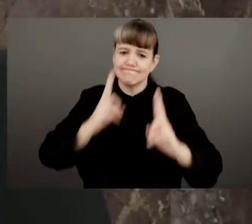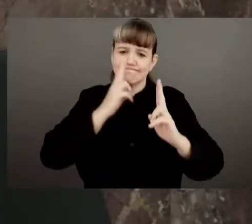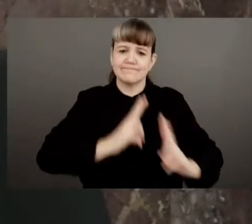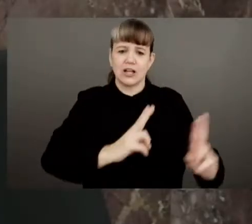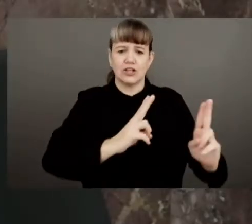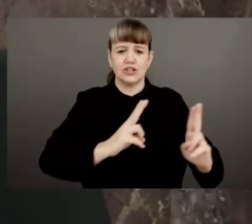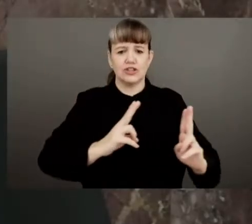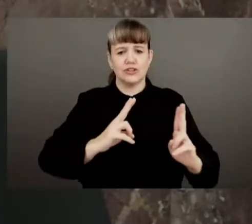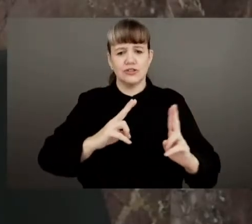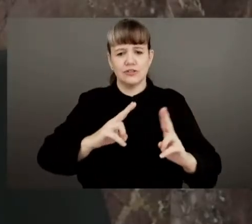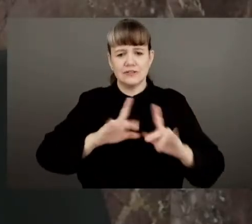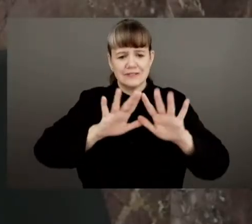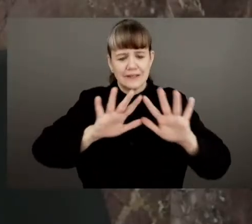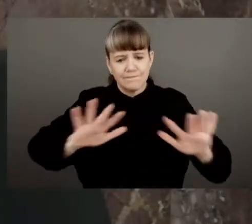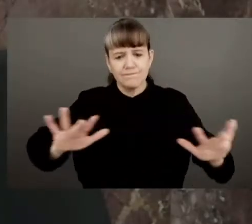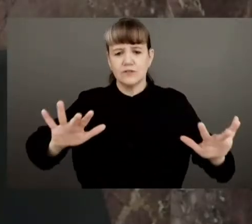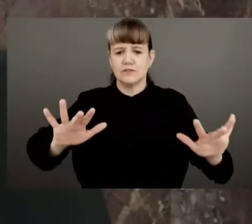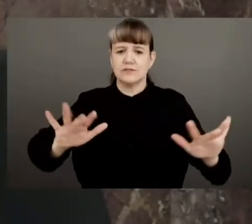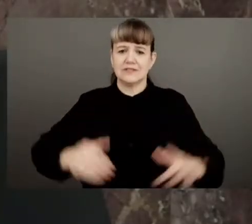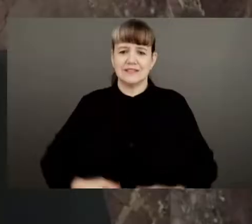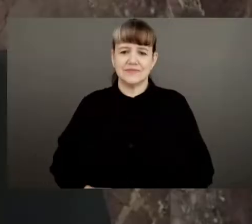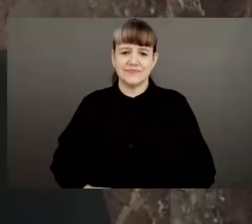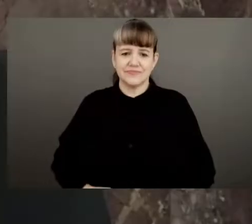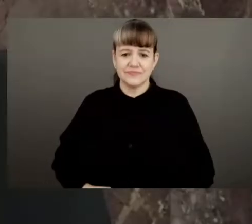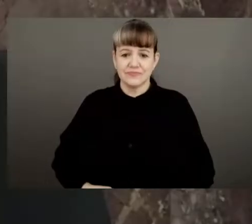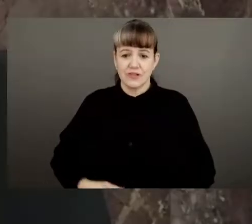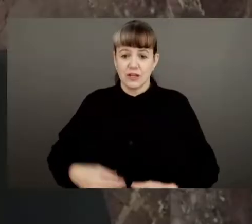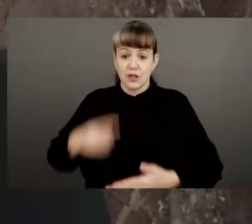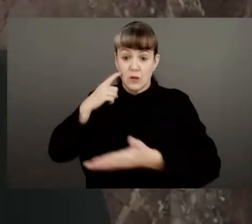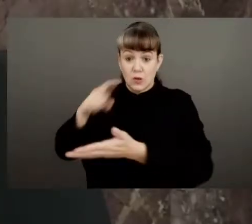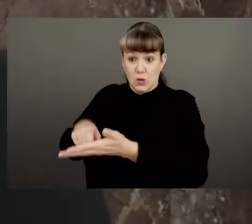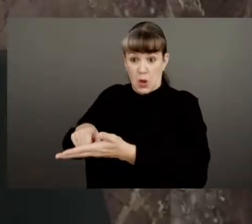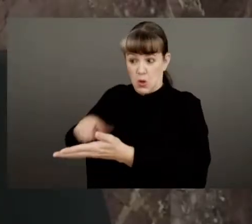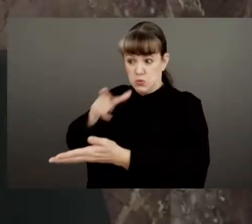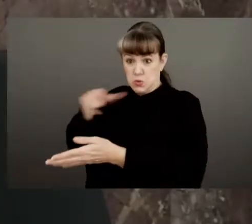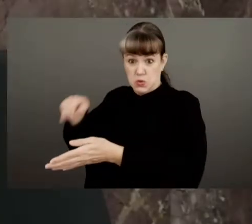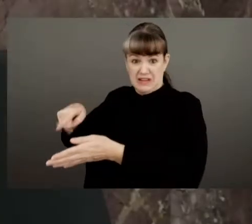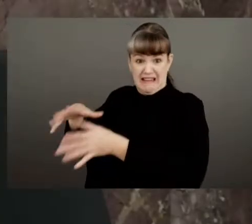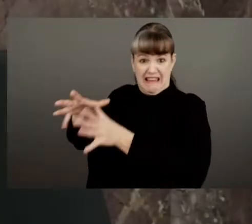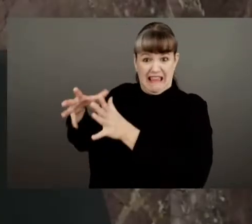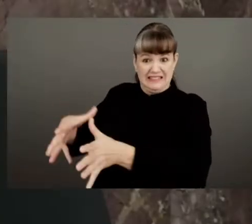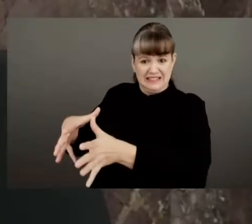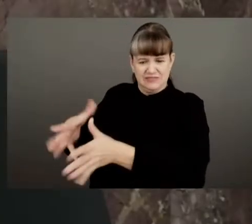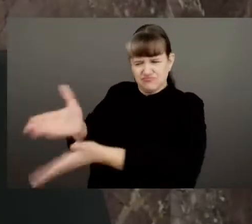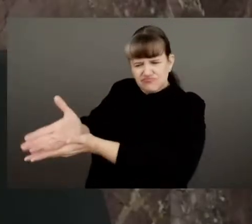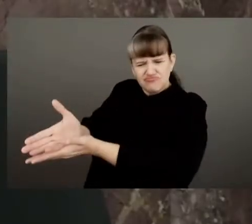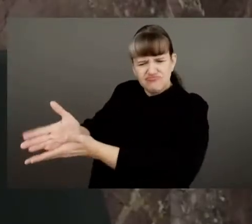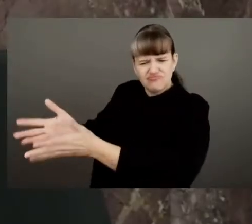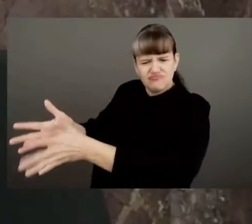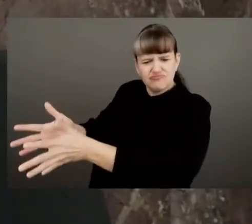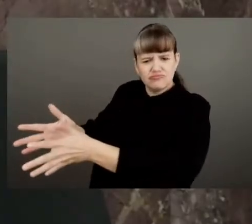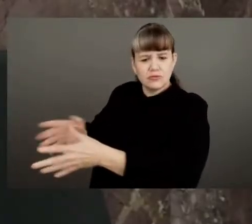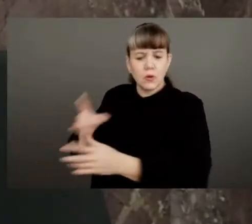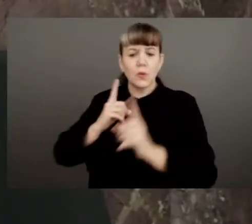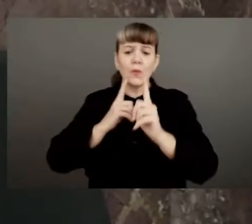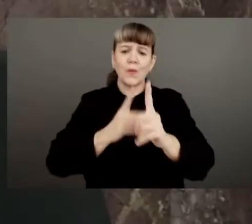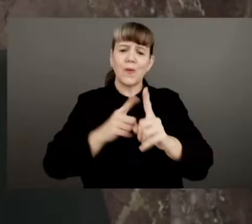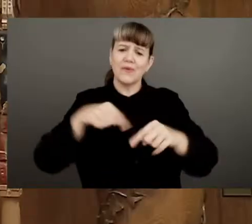build a province that remains a true home for all. Thank you so much.